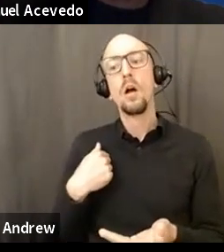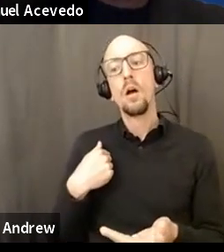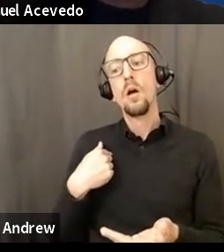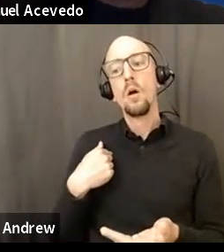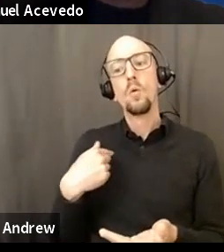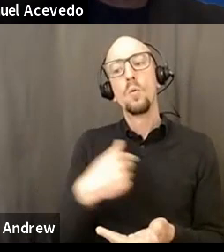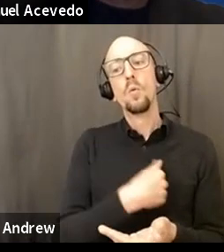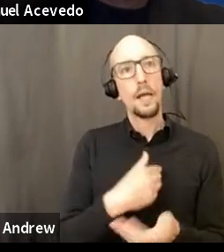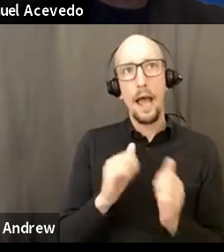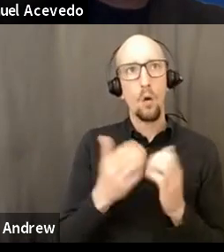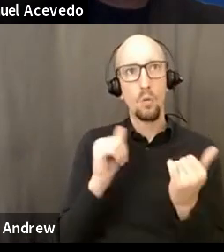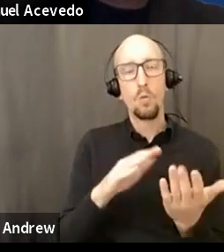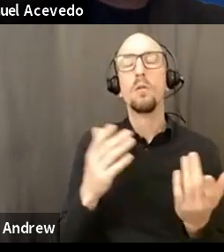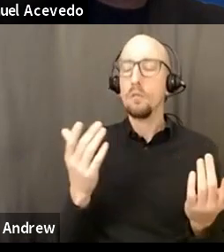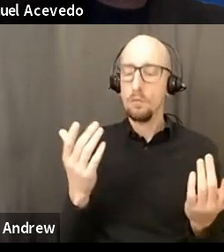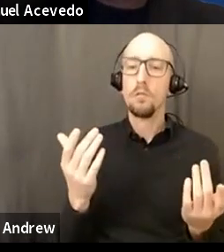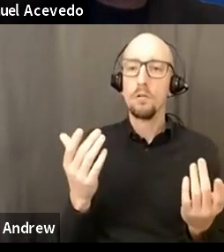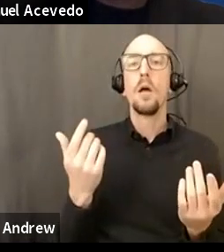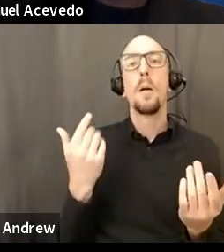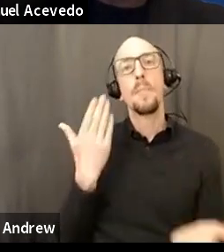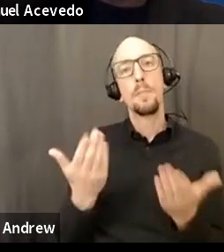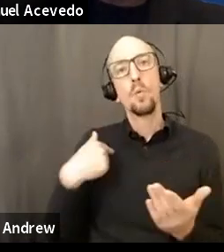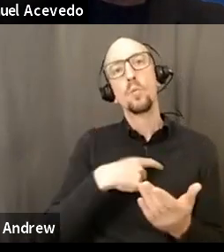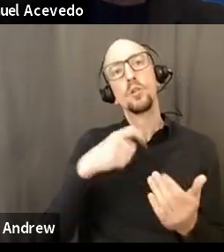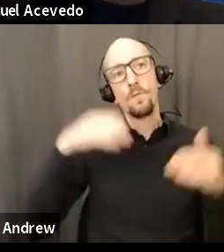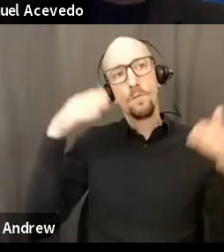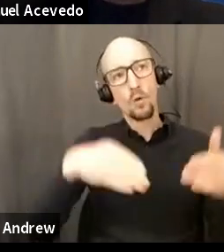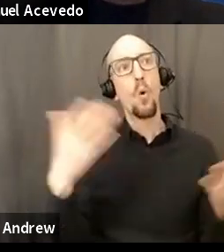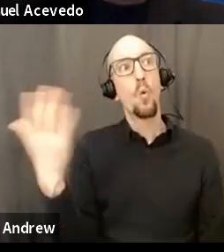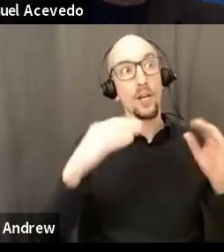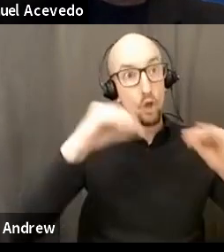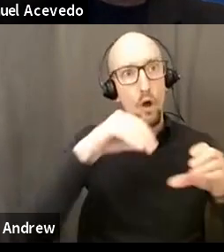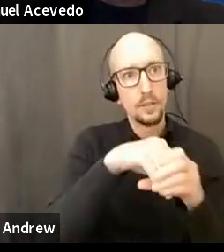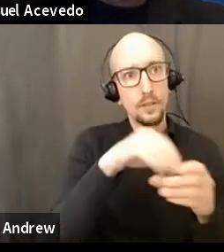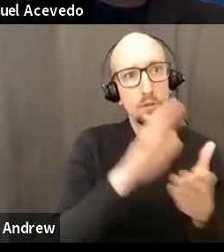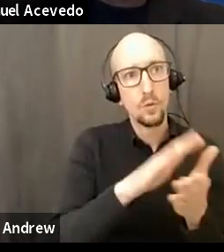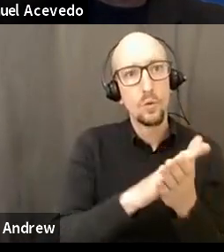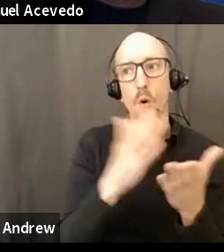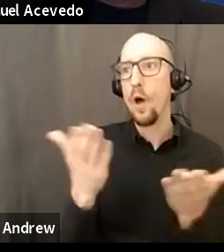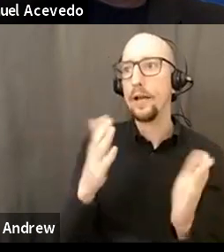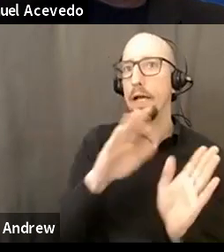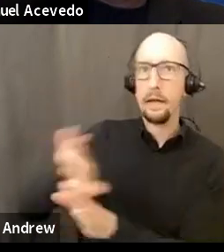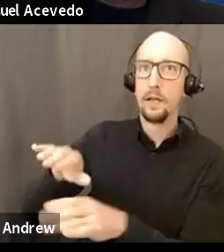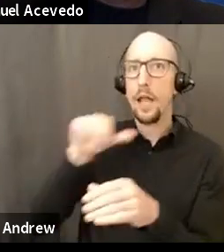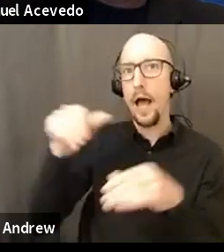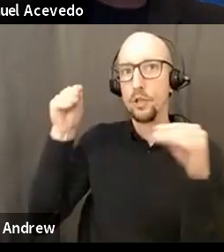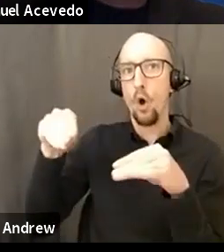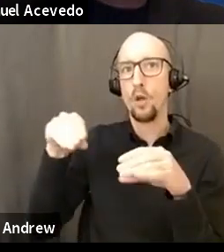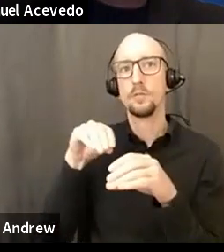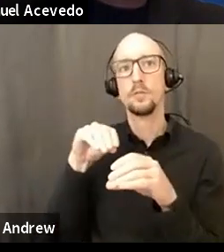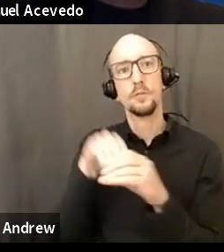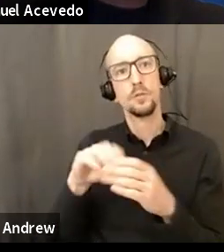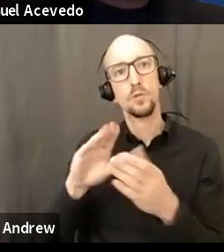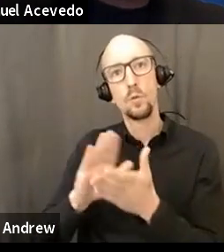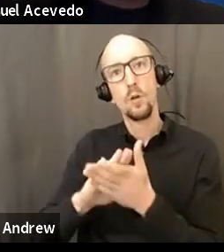what is being taught in school or what is not being taught in school to address the issues, as